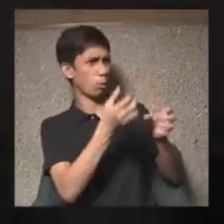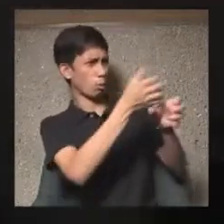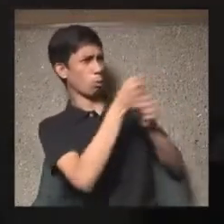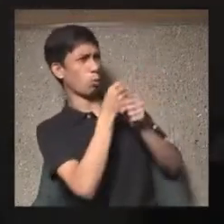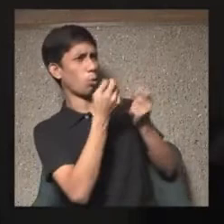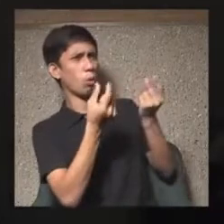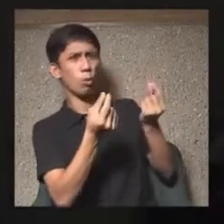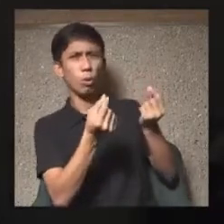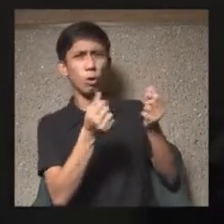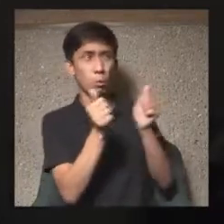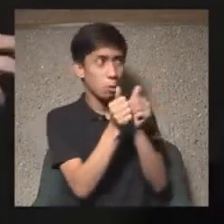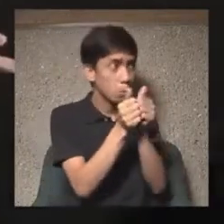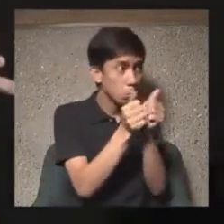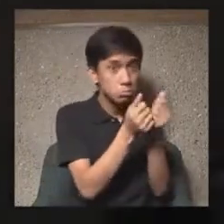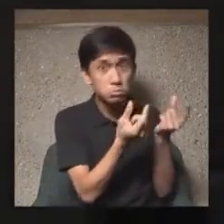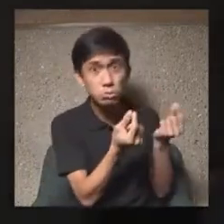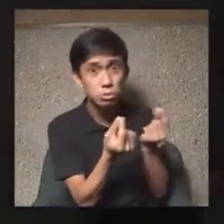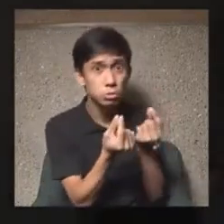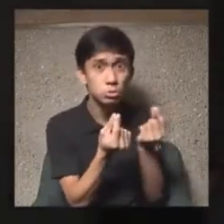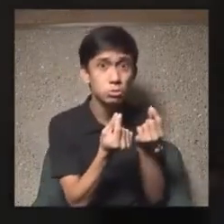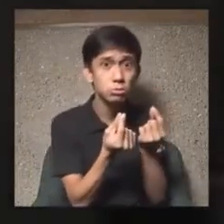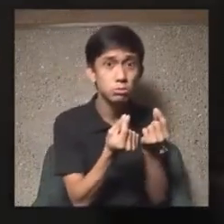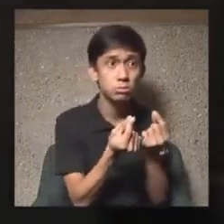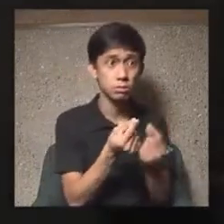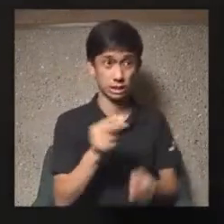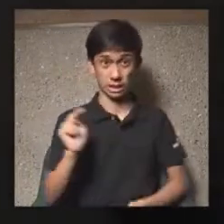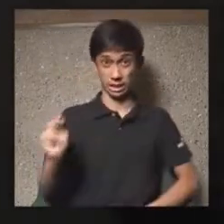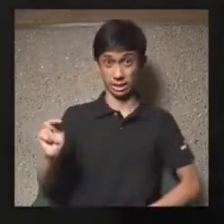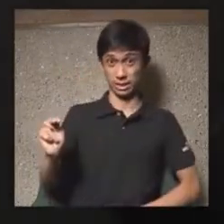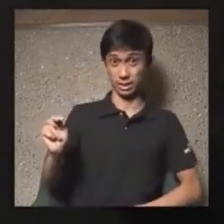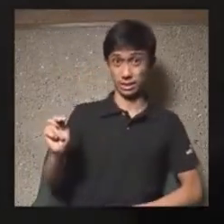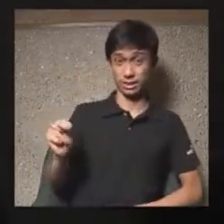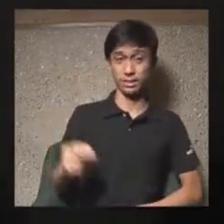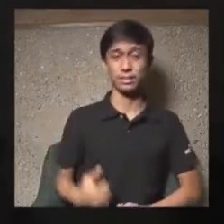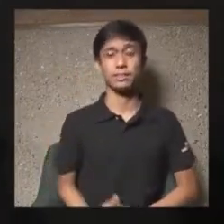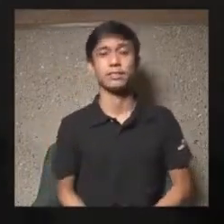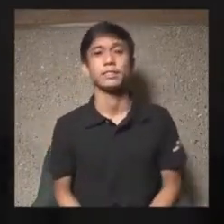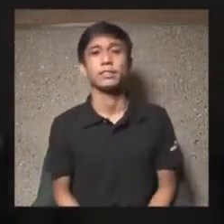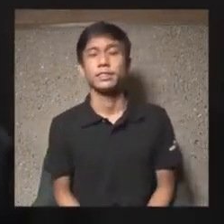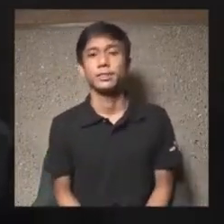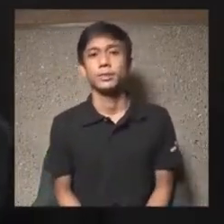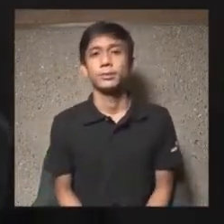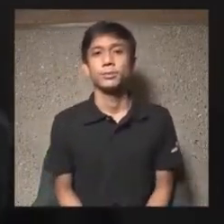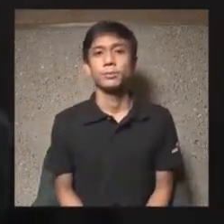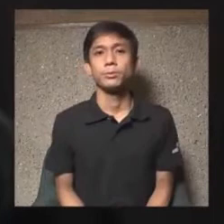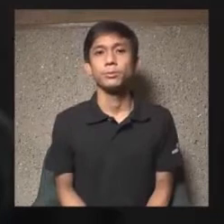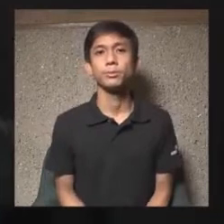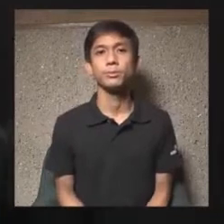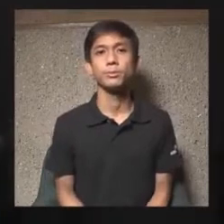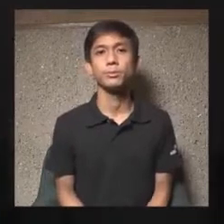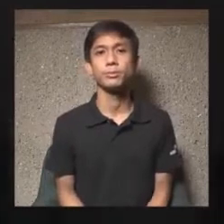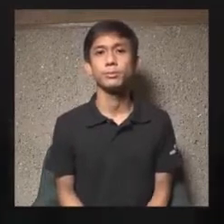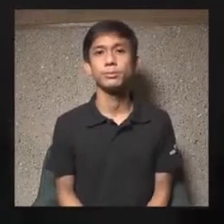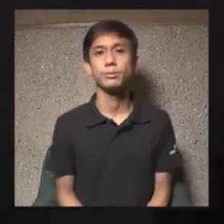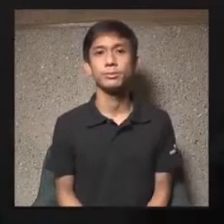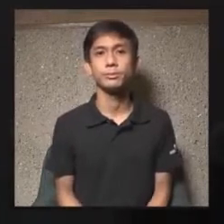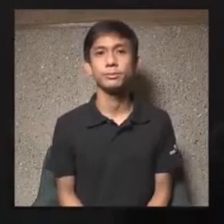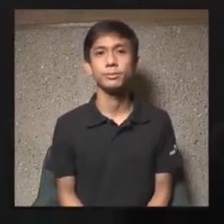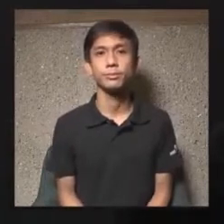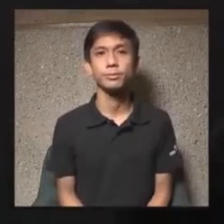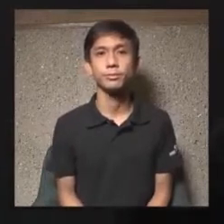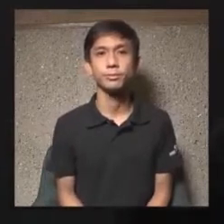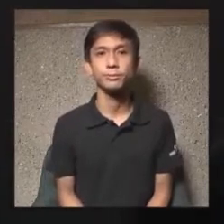R. Because they would bring him to an ante room and do some further questioning. He's in heaven